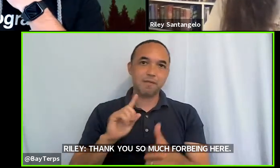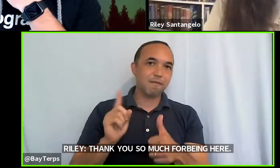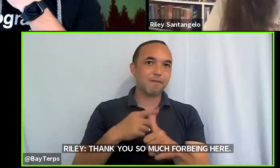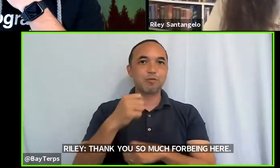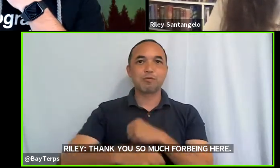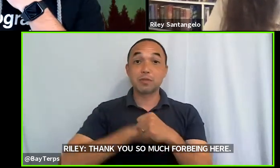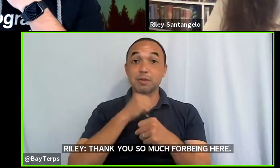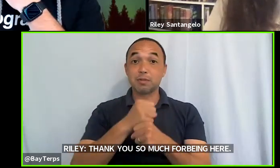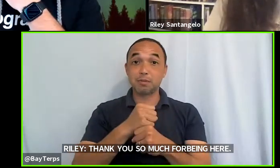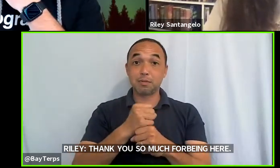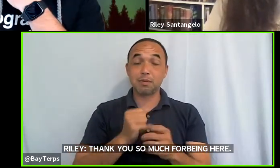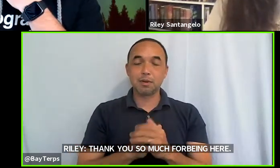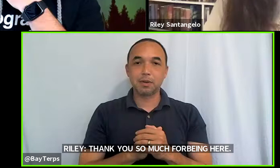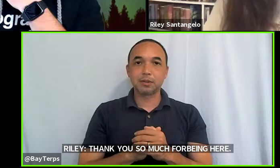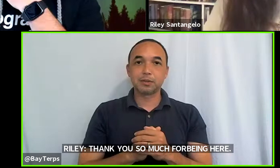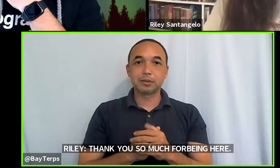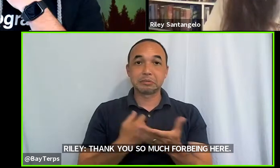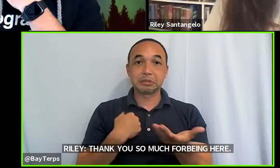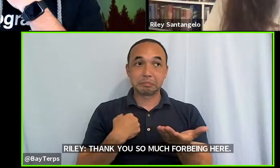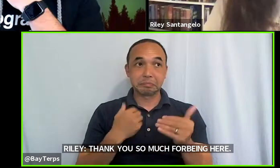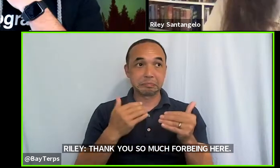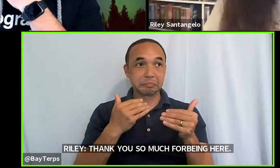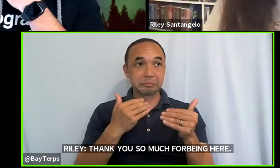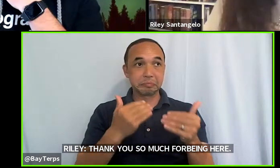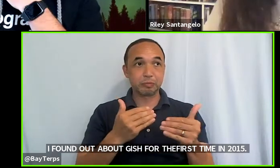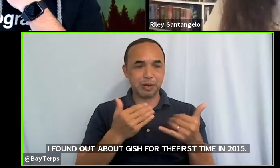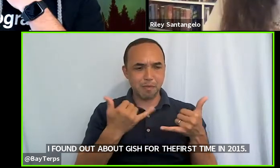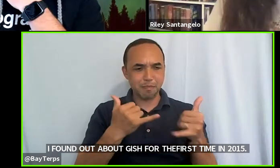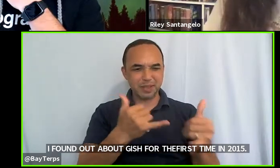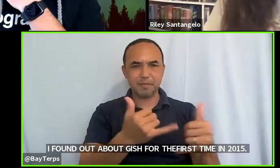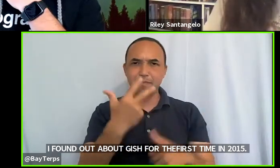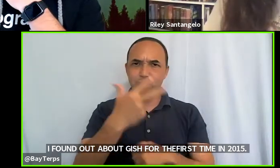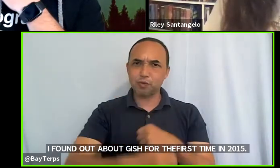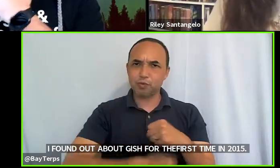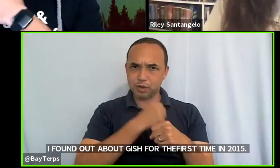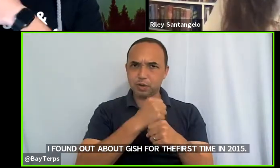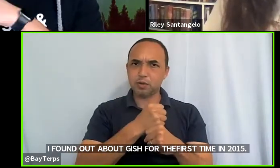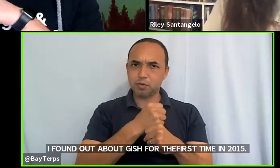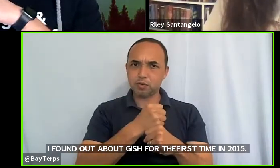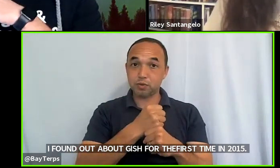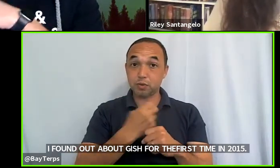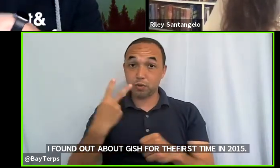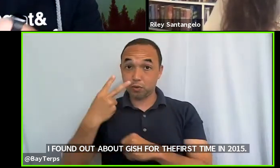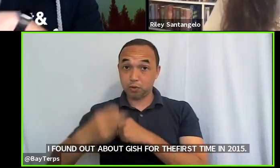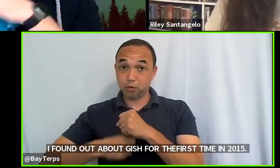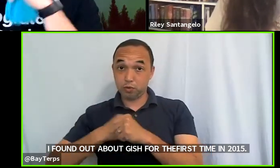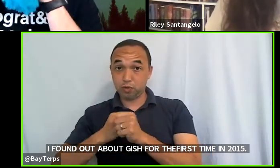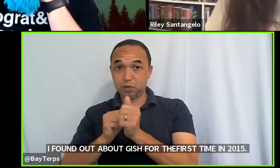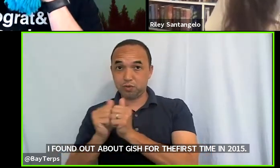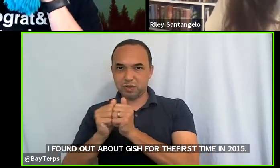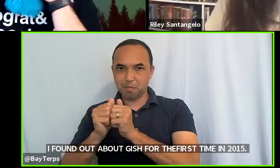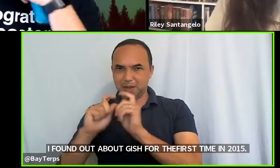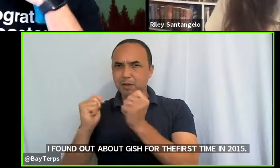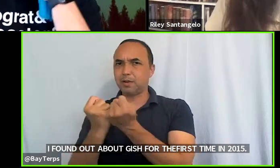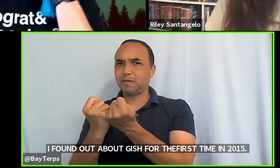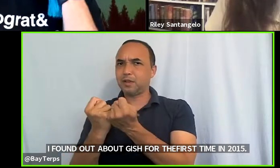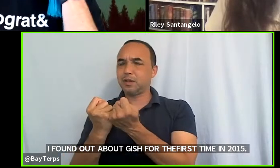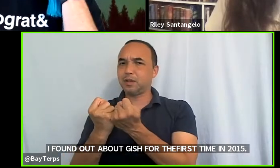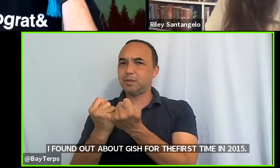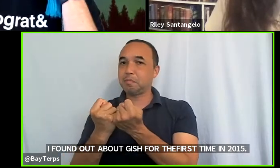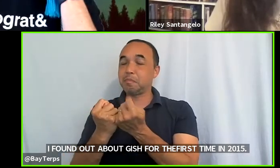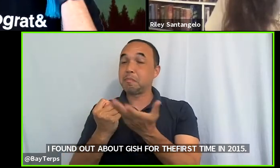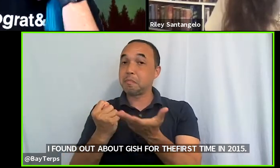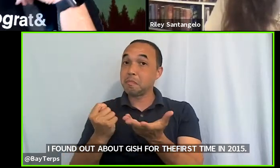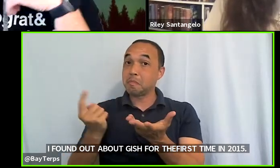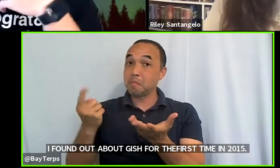gishing, and I gished for 3 years, 2 of those years on a competitive team, and we